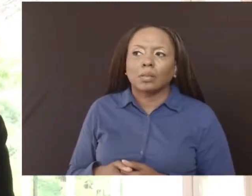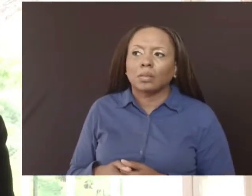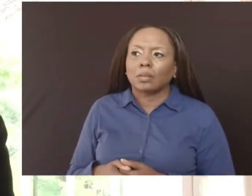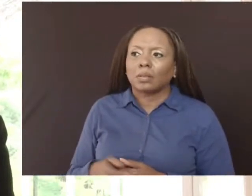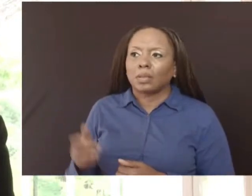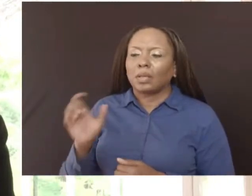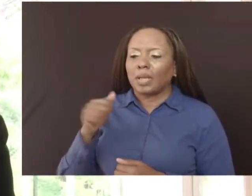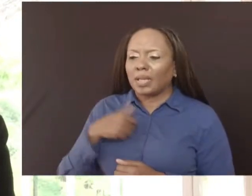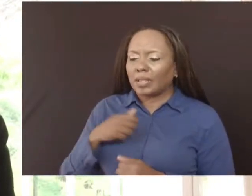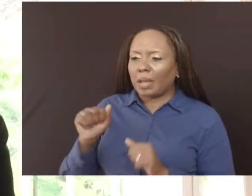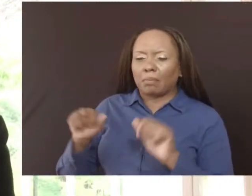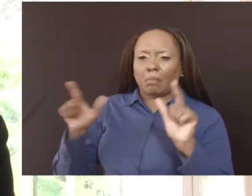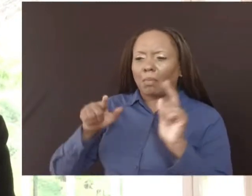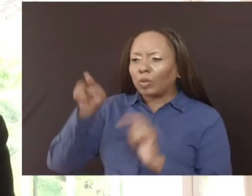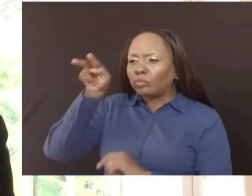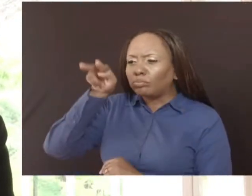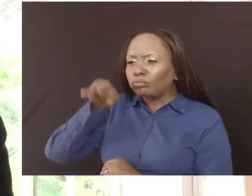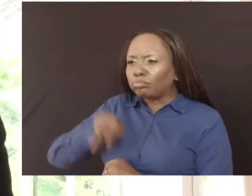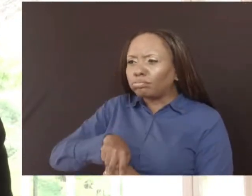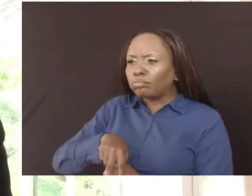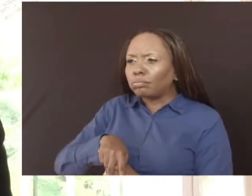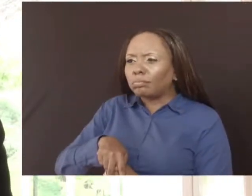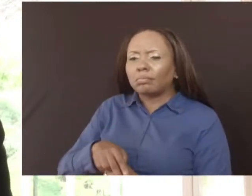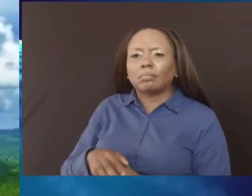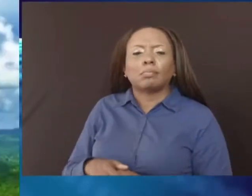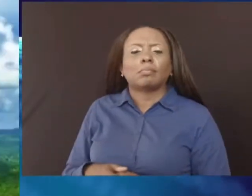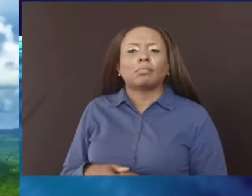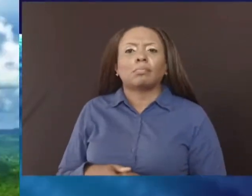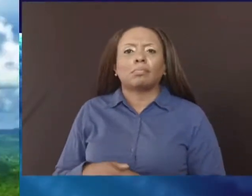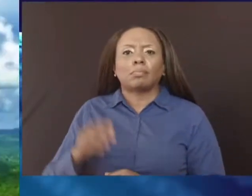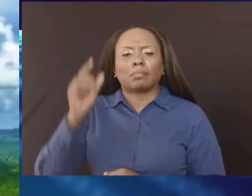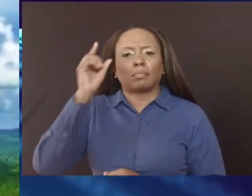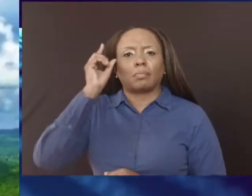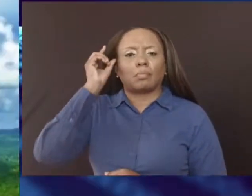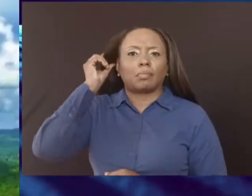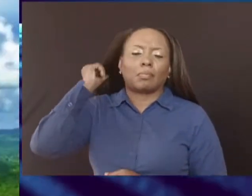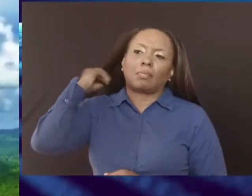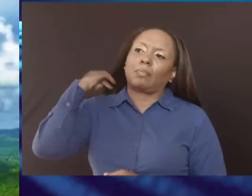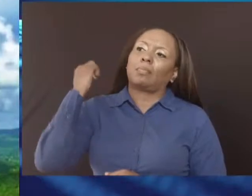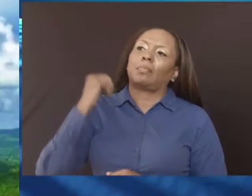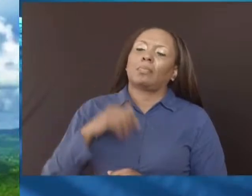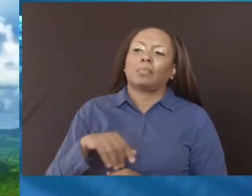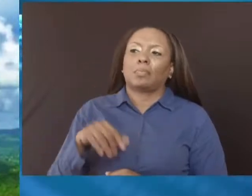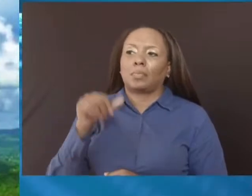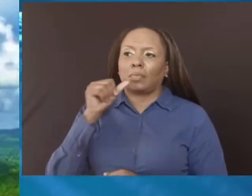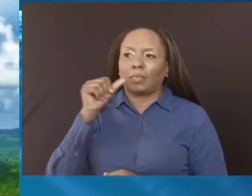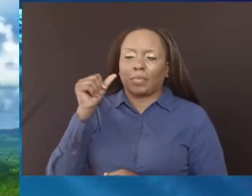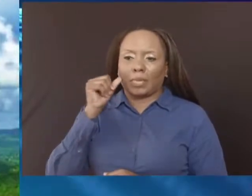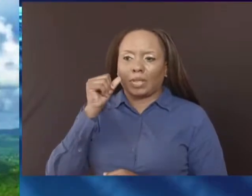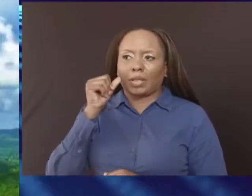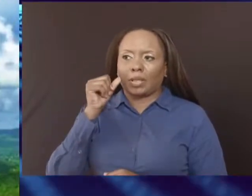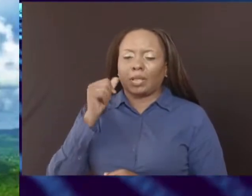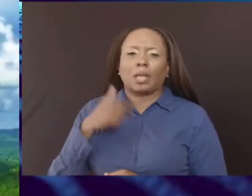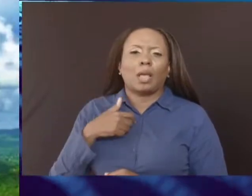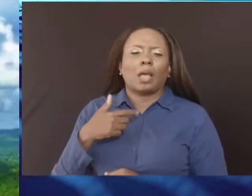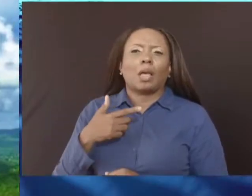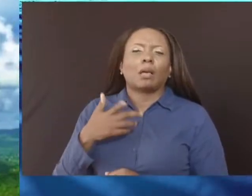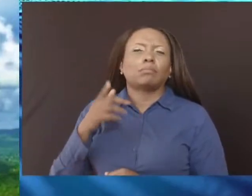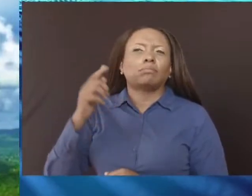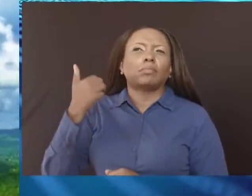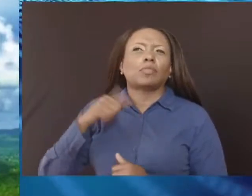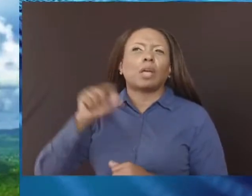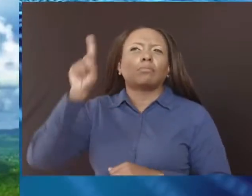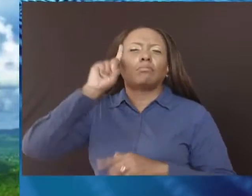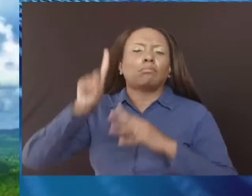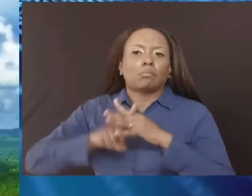Yes, looking at the spreadsheets. I always have to look at the spreadsheets to get this information. So as of yesterday, I knew the yesterday's number off the top of my